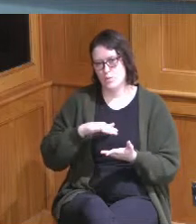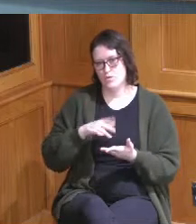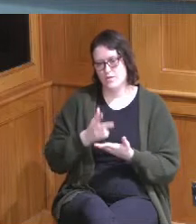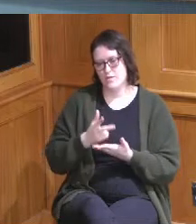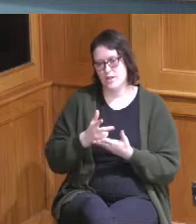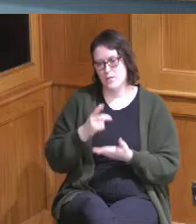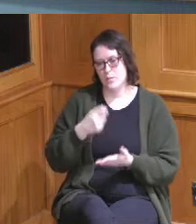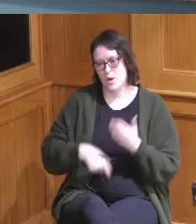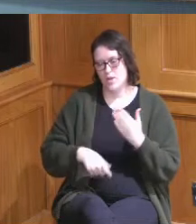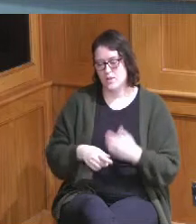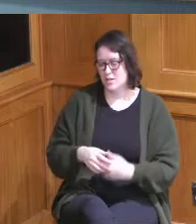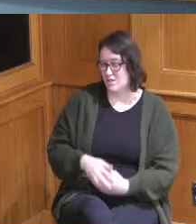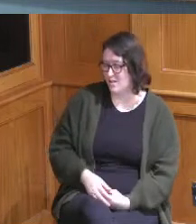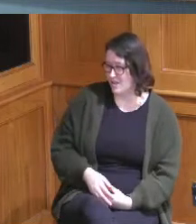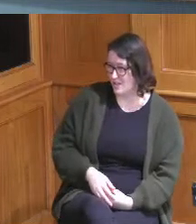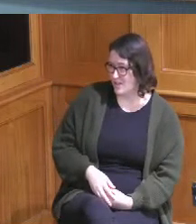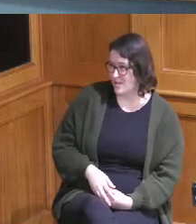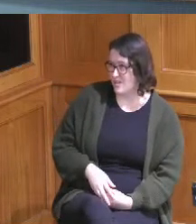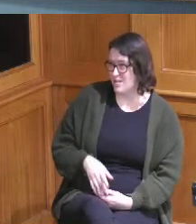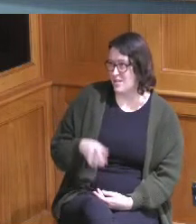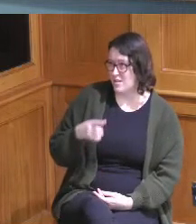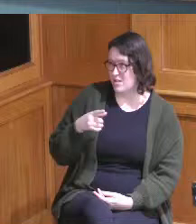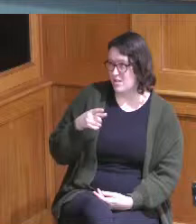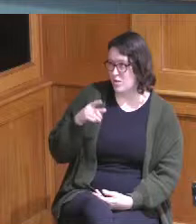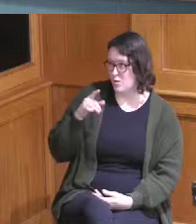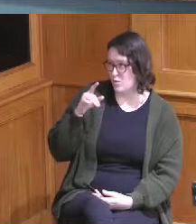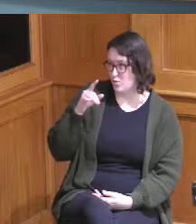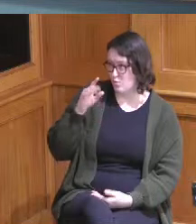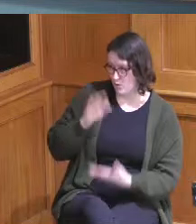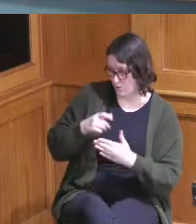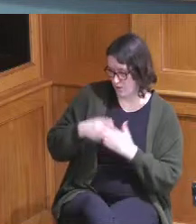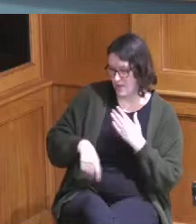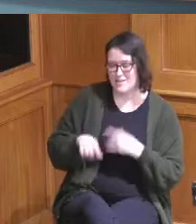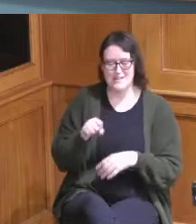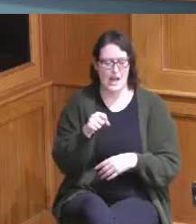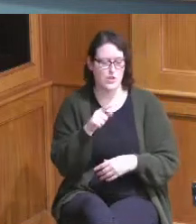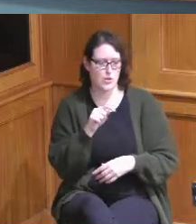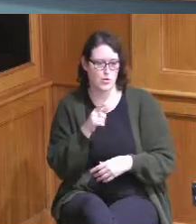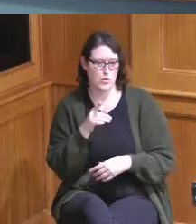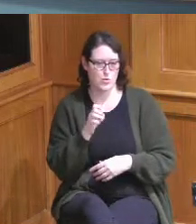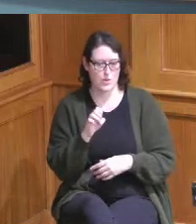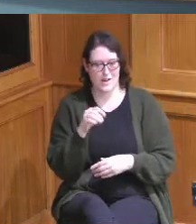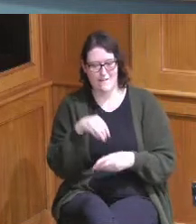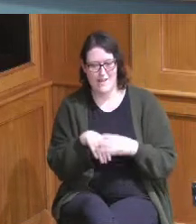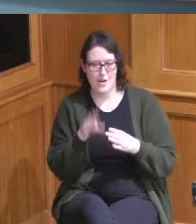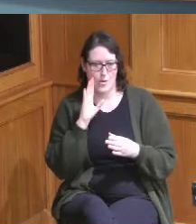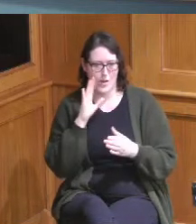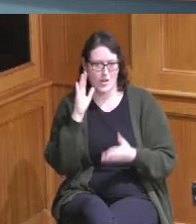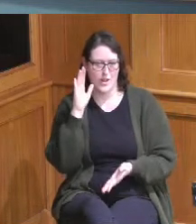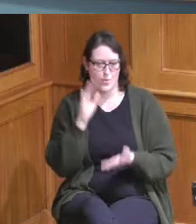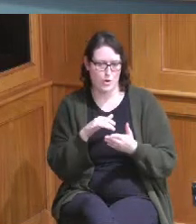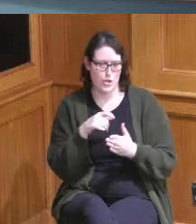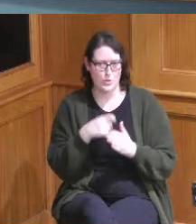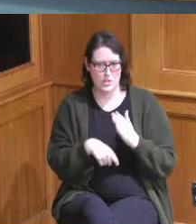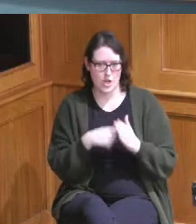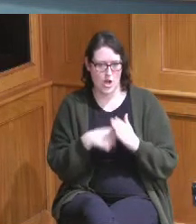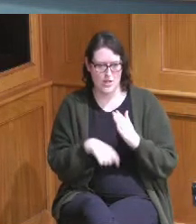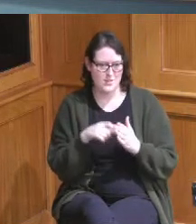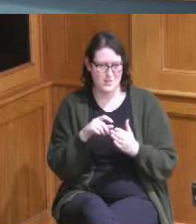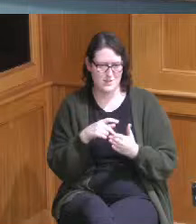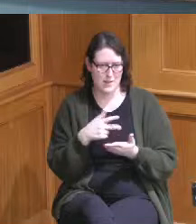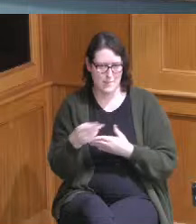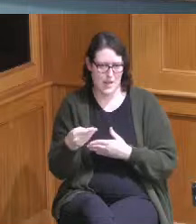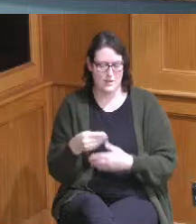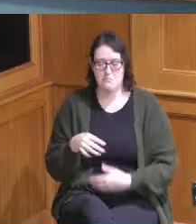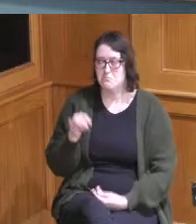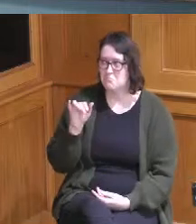For the corner, they're taking it off the vehicle price? Right, like so the trade-in would come off of the initial vehicle price.